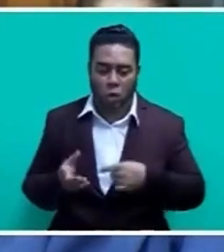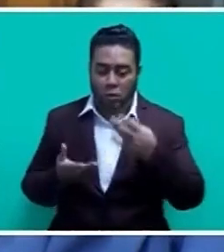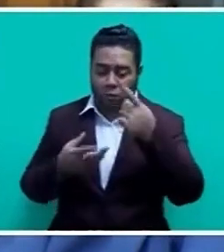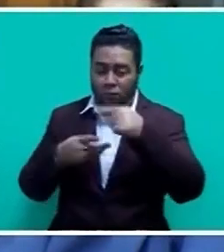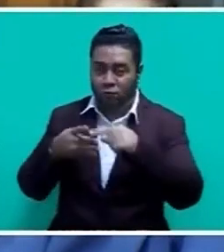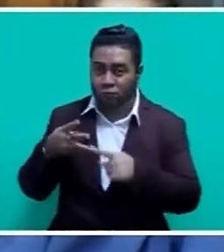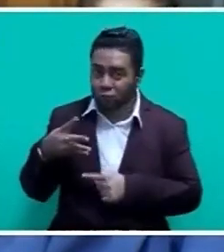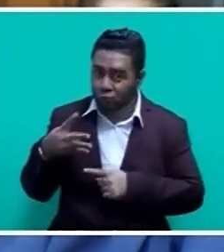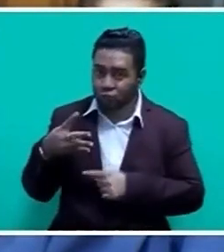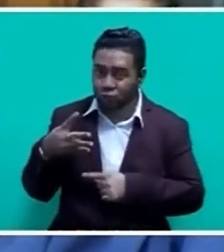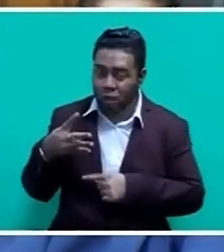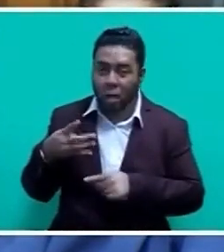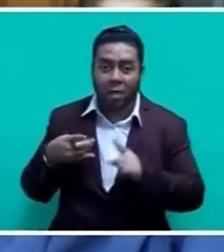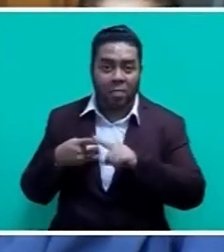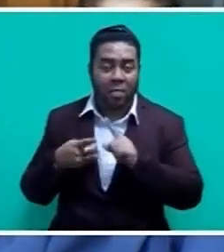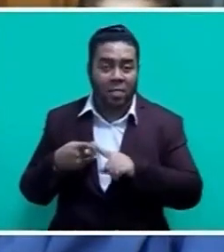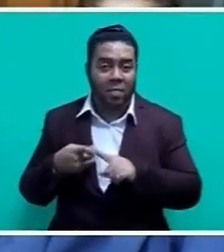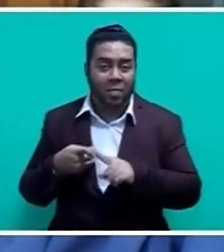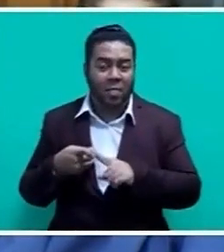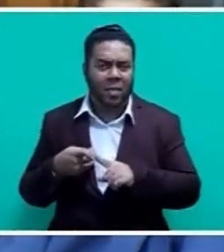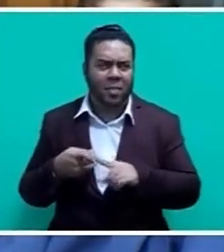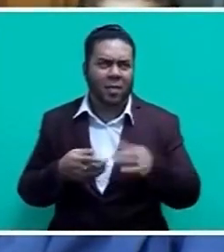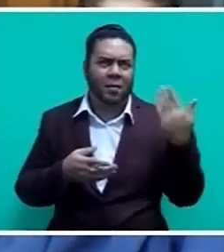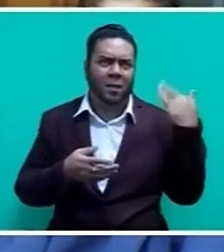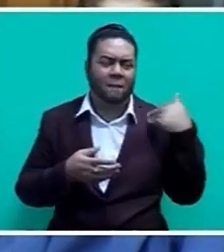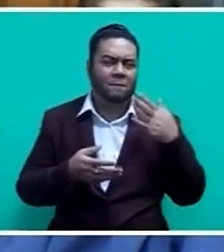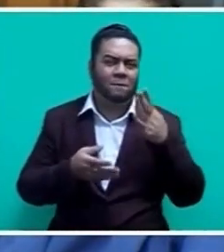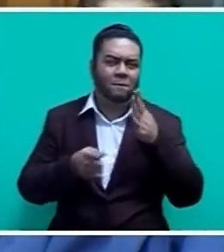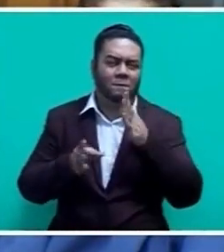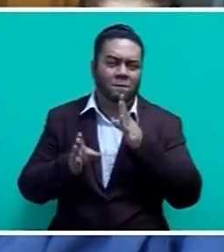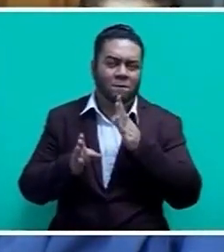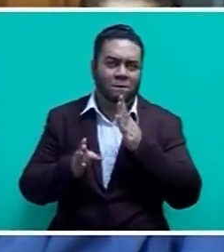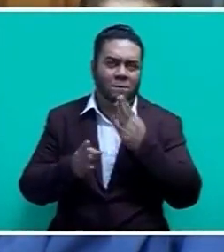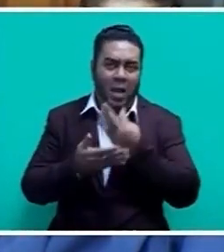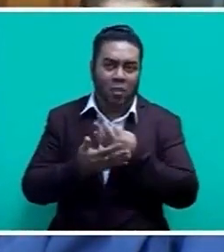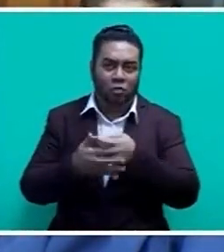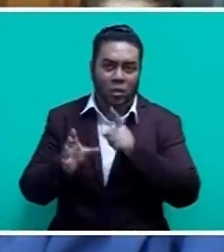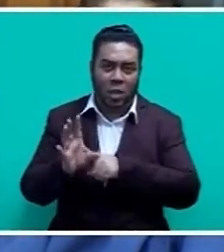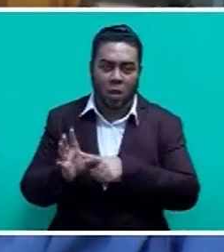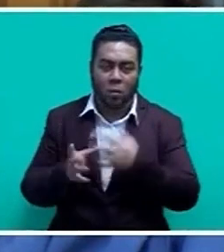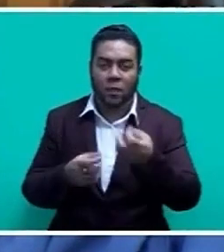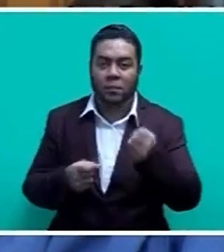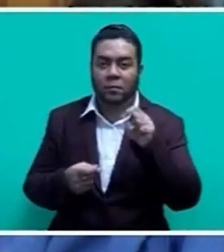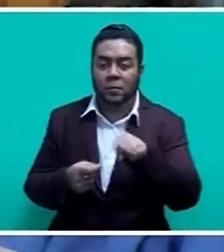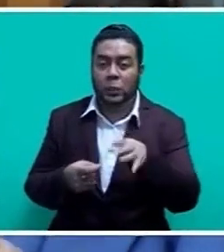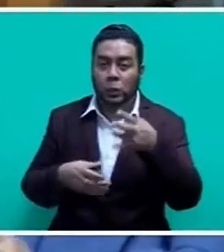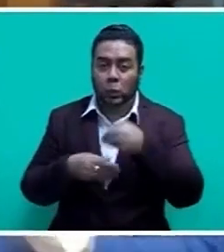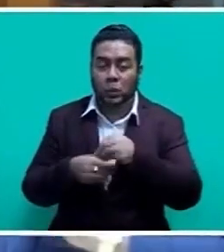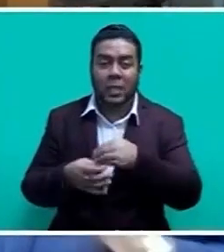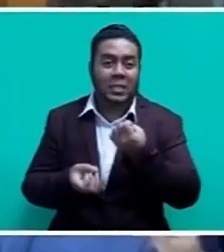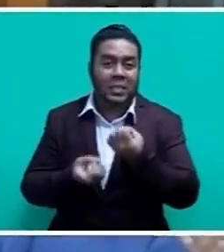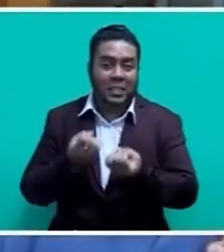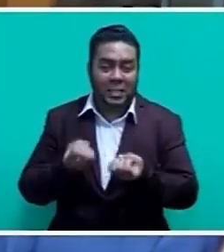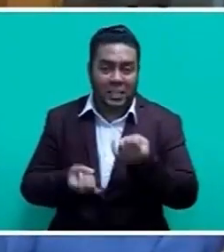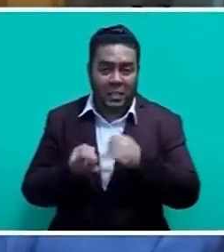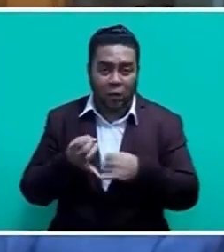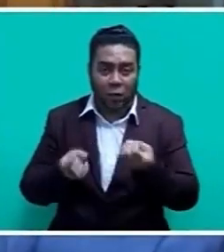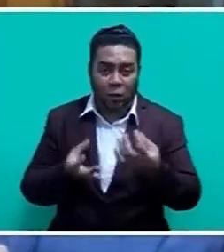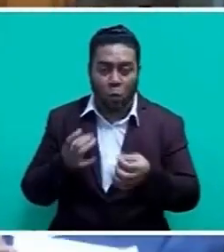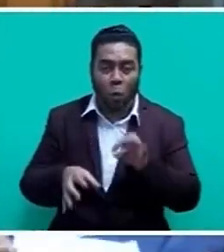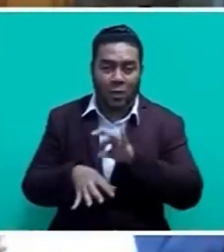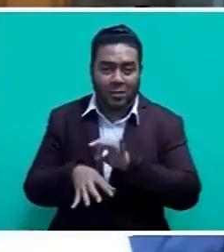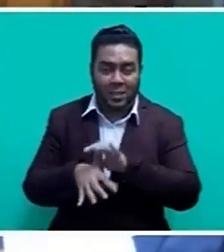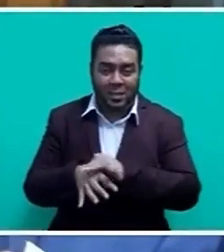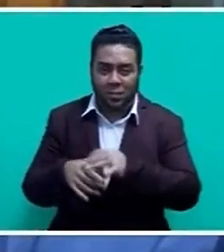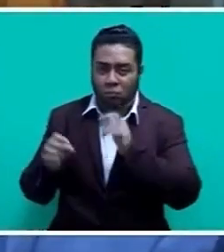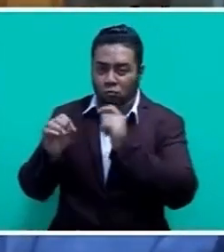reasons. By the latter half of the last financial year, the scoping of a number of capital projects, including Savu Hospital